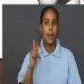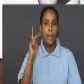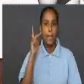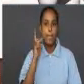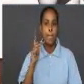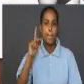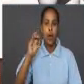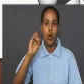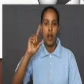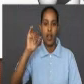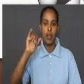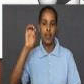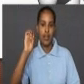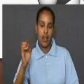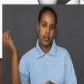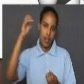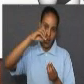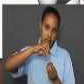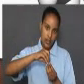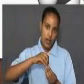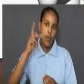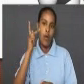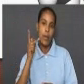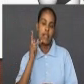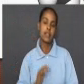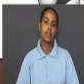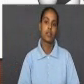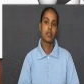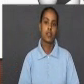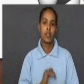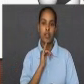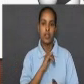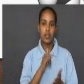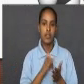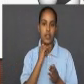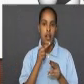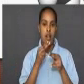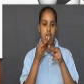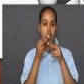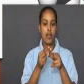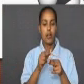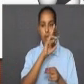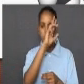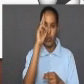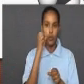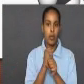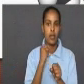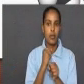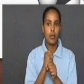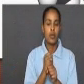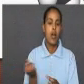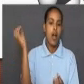Polyethylene is an addition polymer. It is so named because it is made by